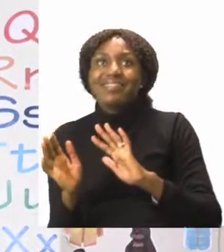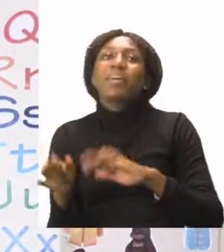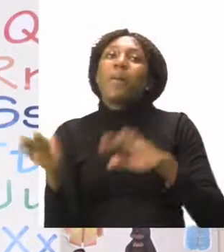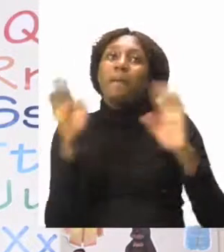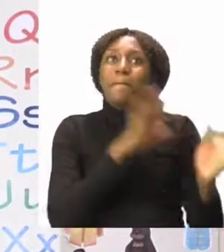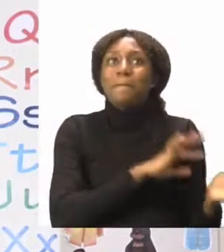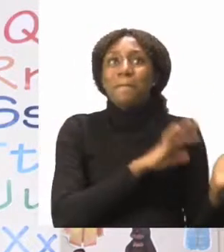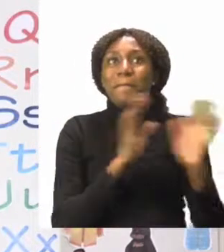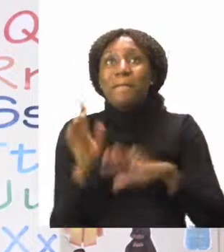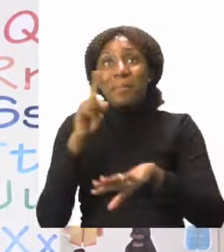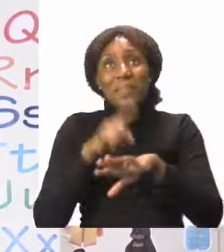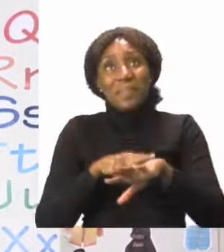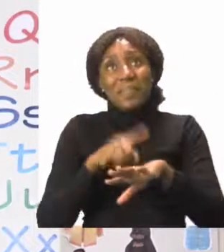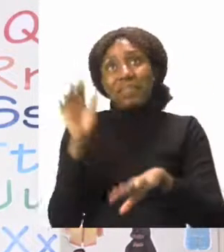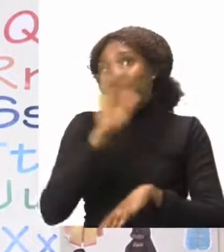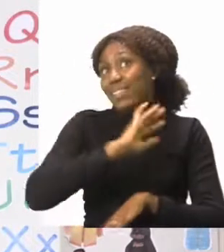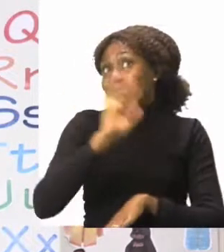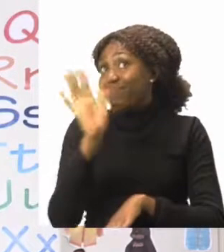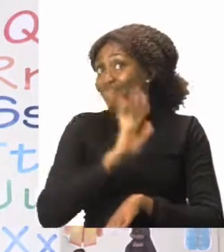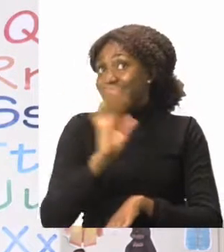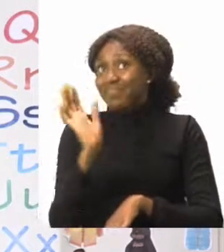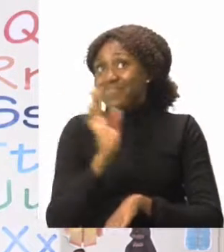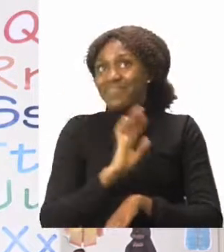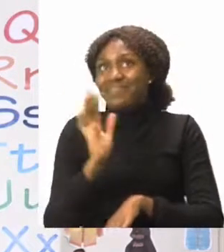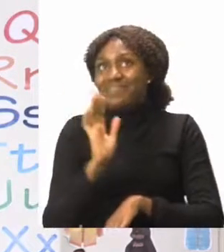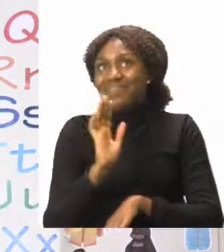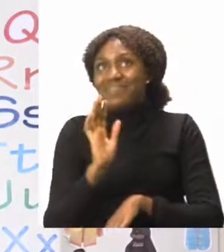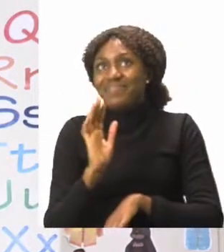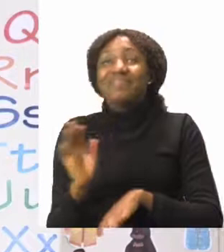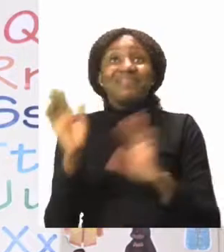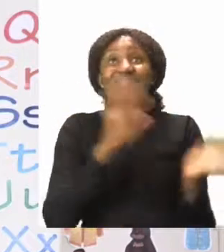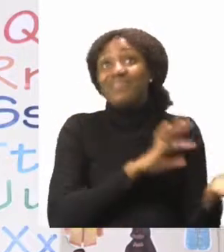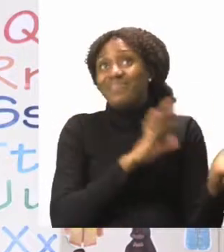goodbye. It's time to say goodbye.